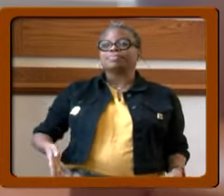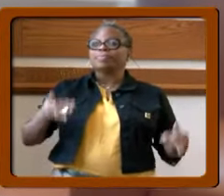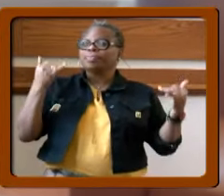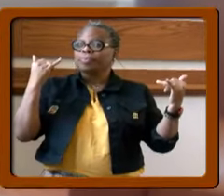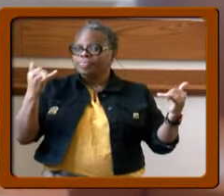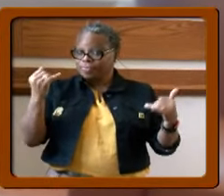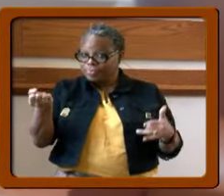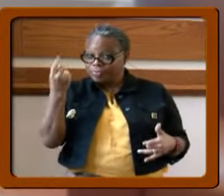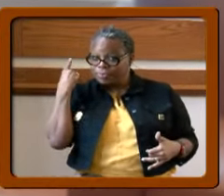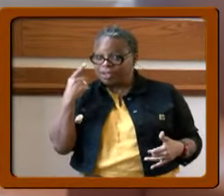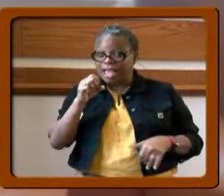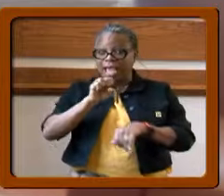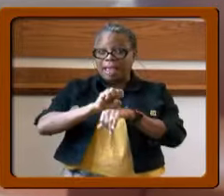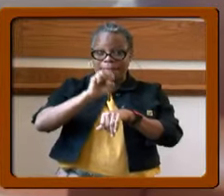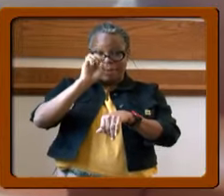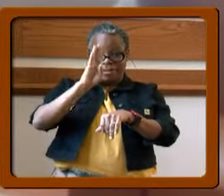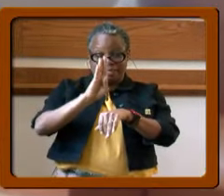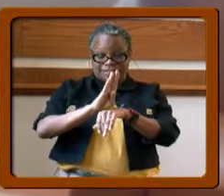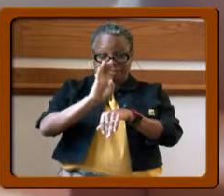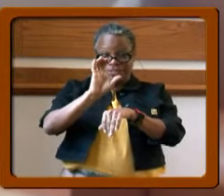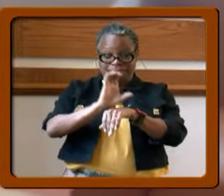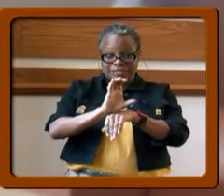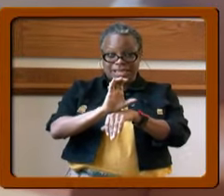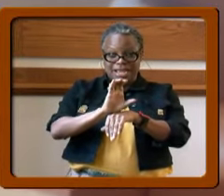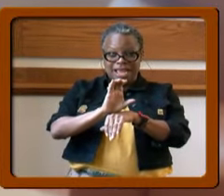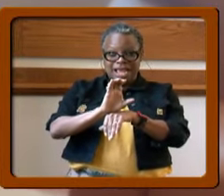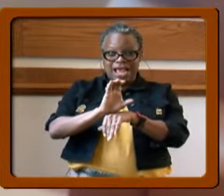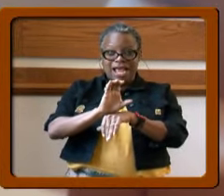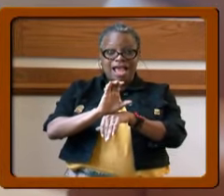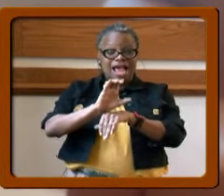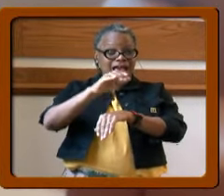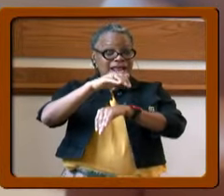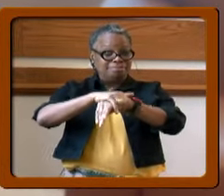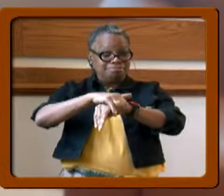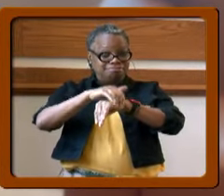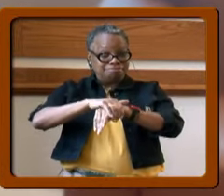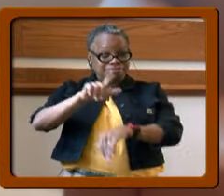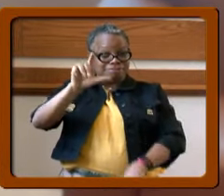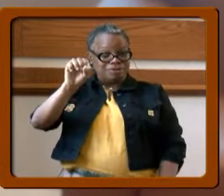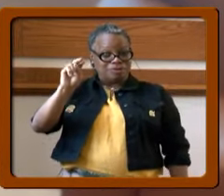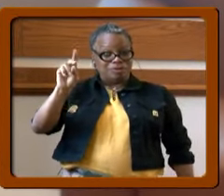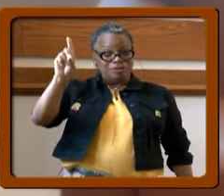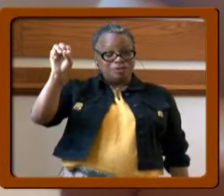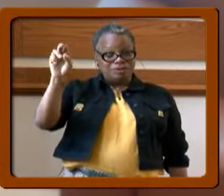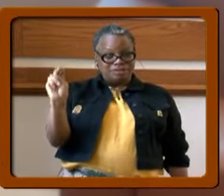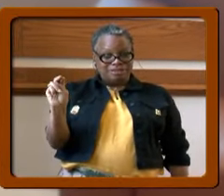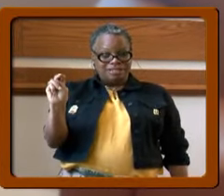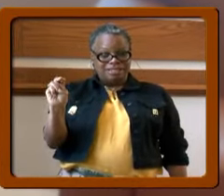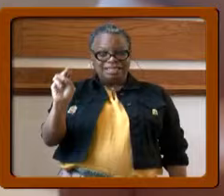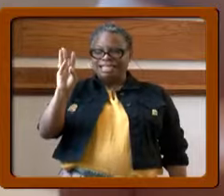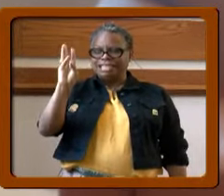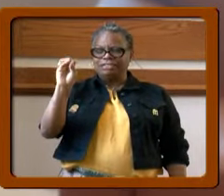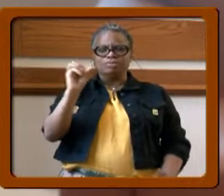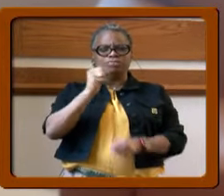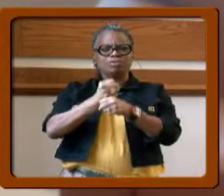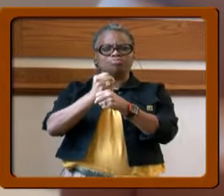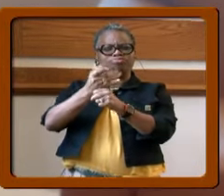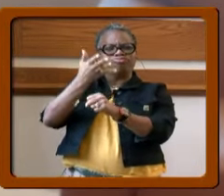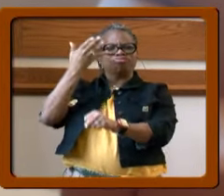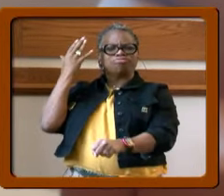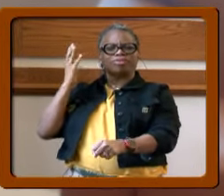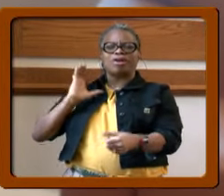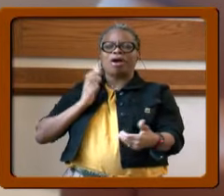this, Ebenezer in London. That's right, we're going to London. 60 years ago,